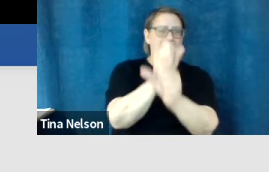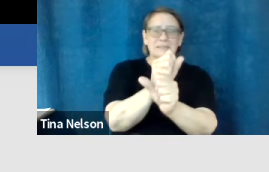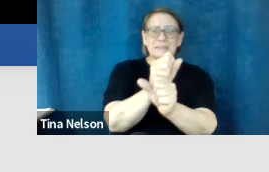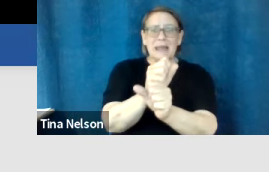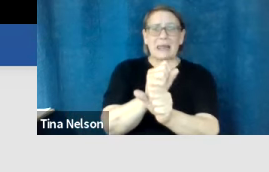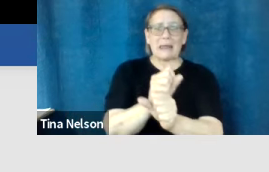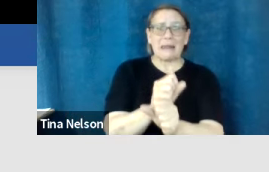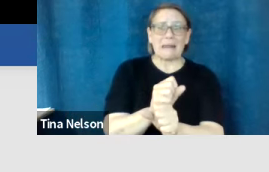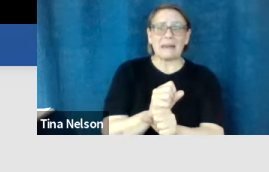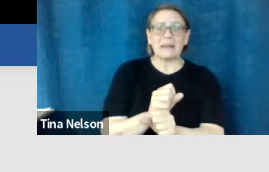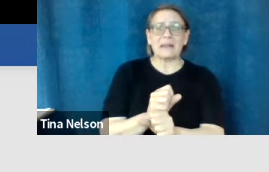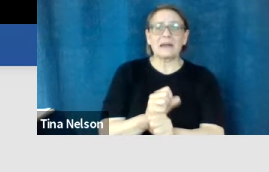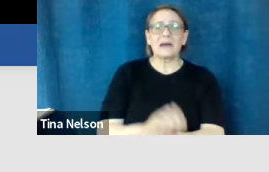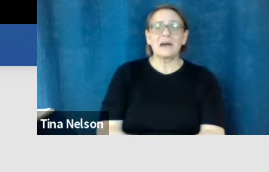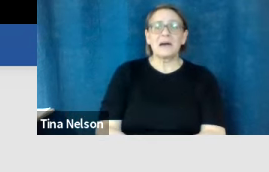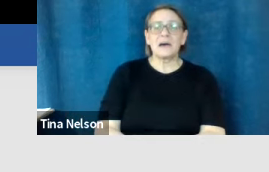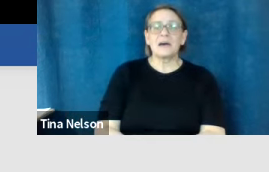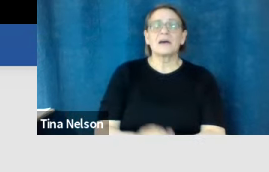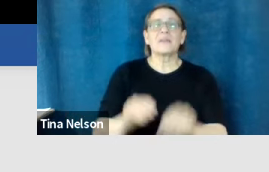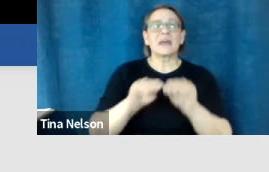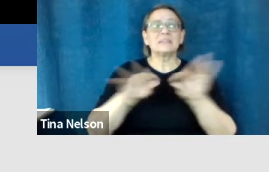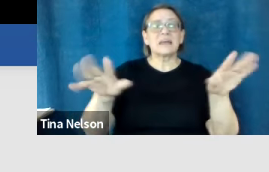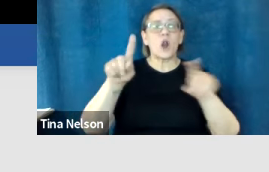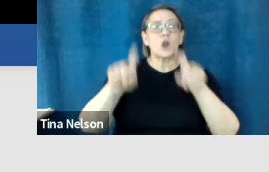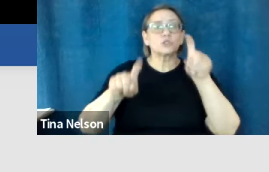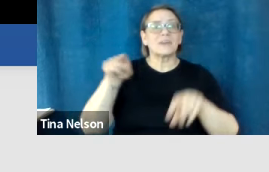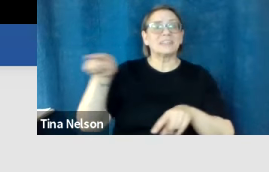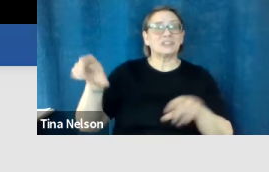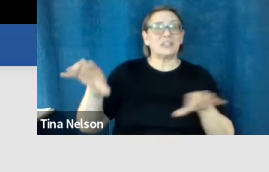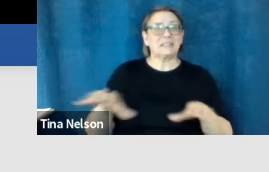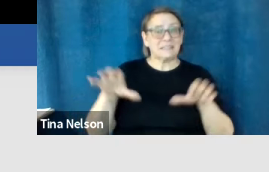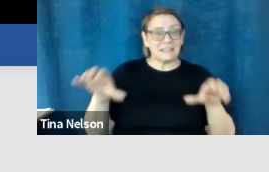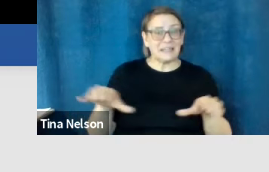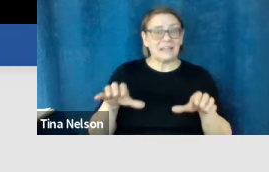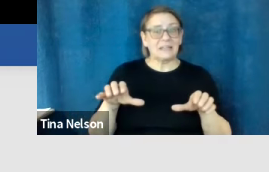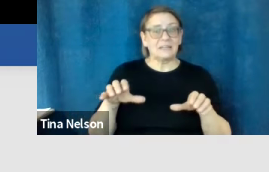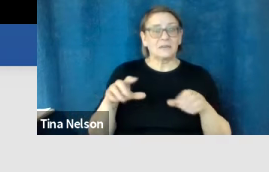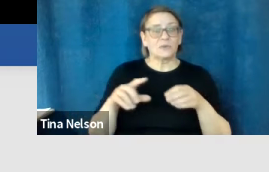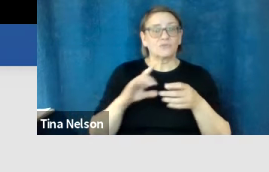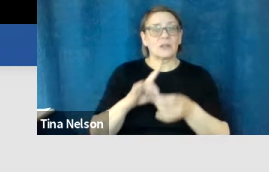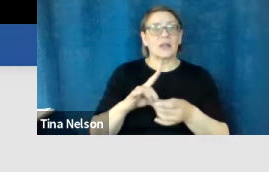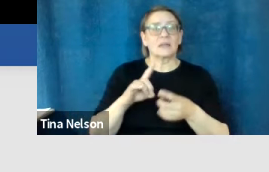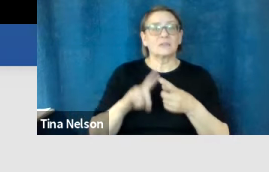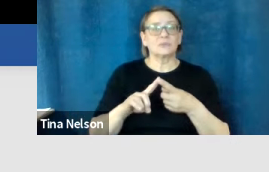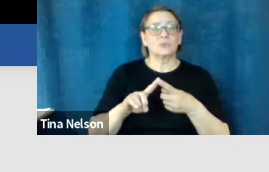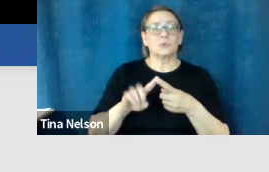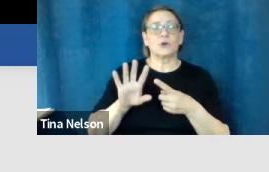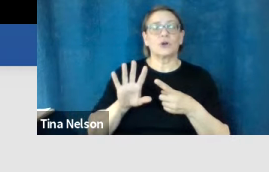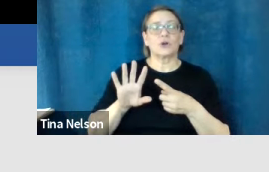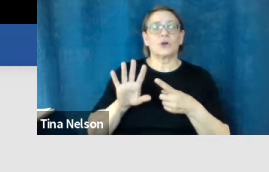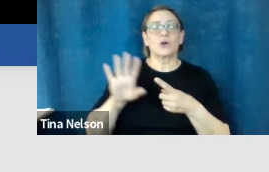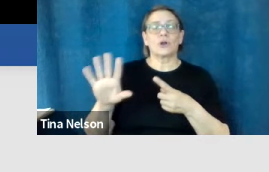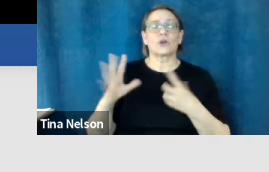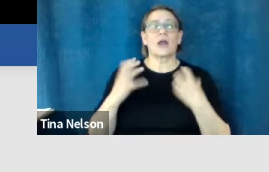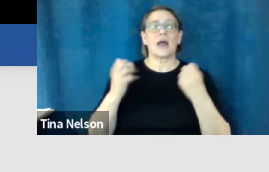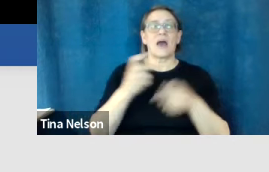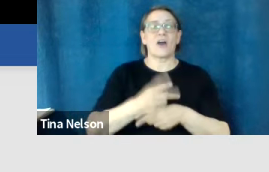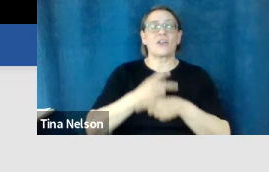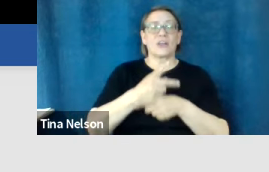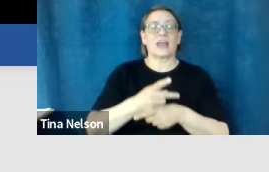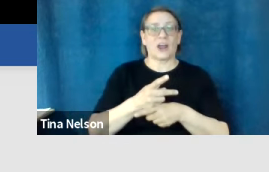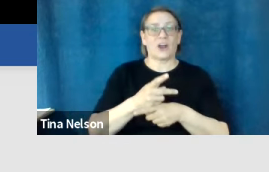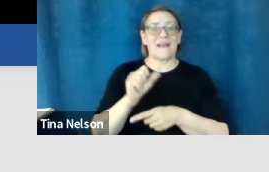presentation around a survey project that she did around her health care access for the student